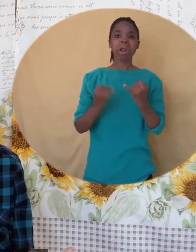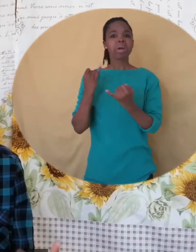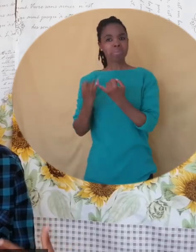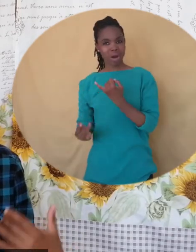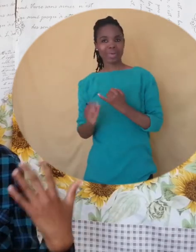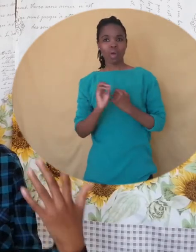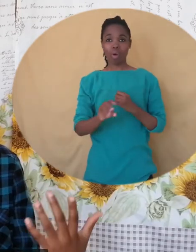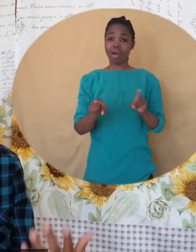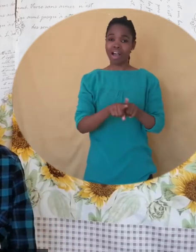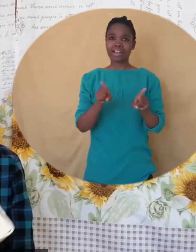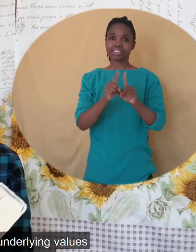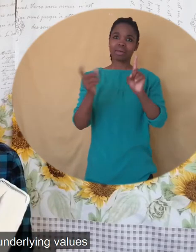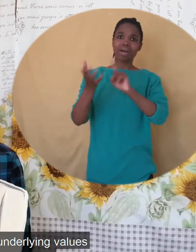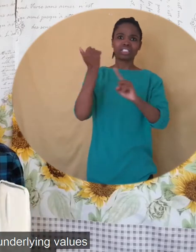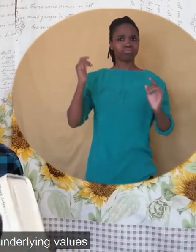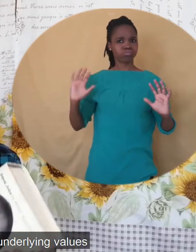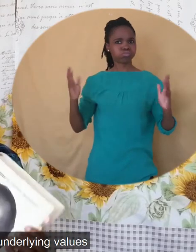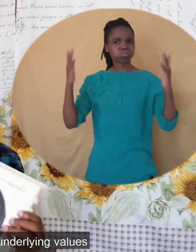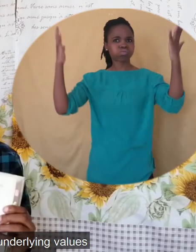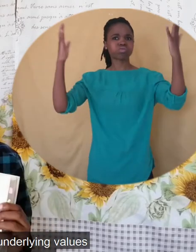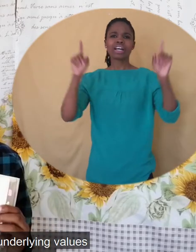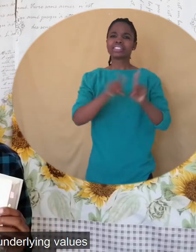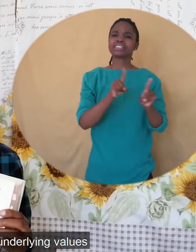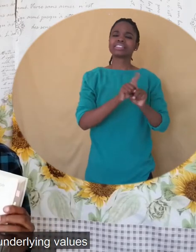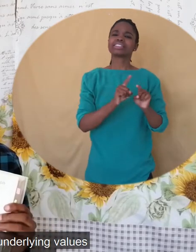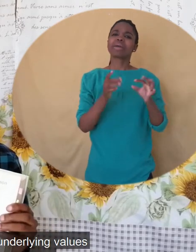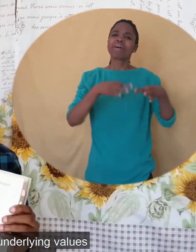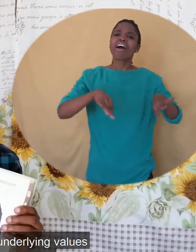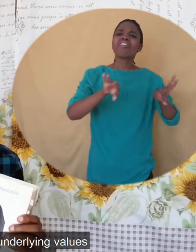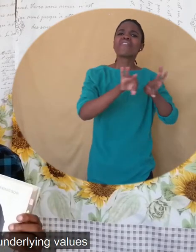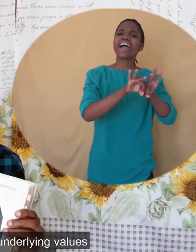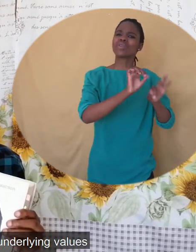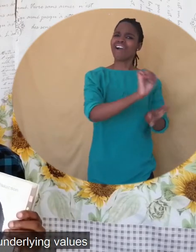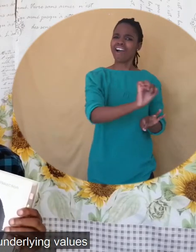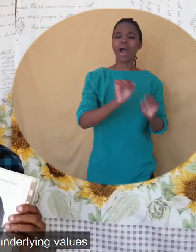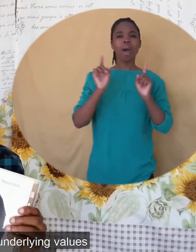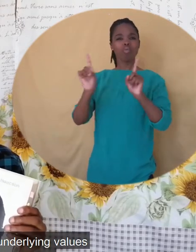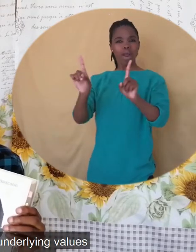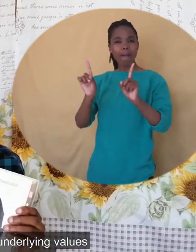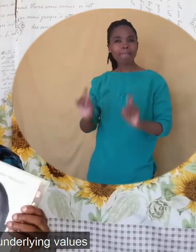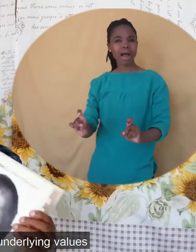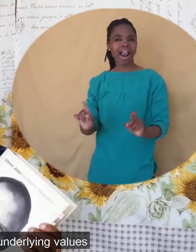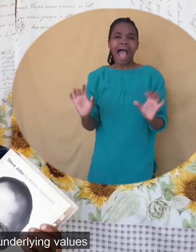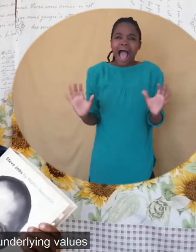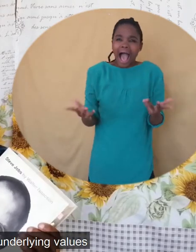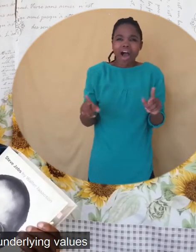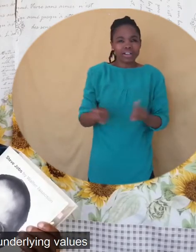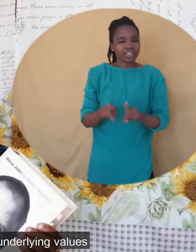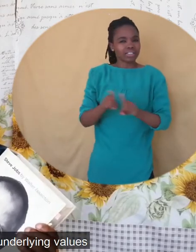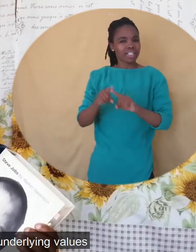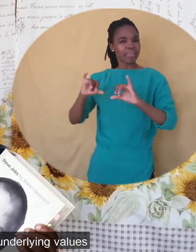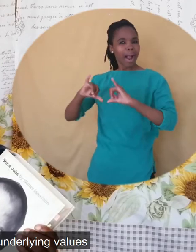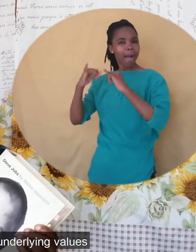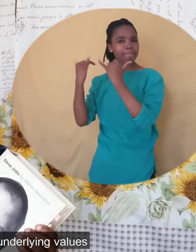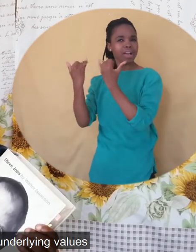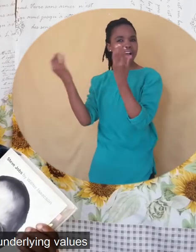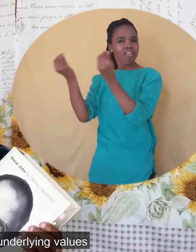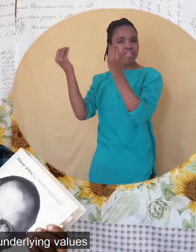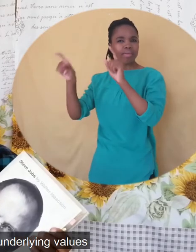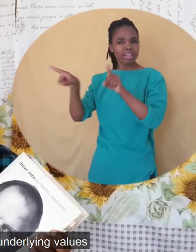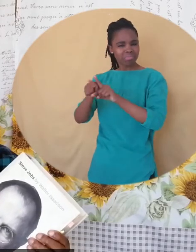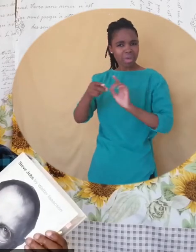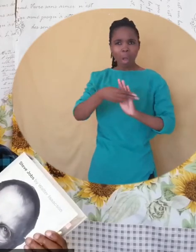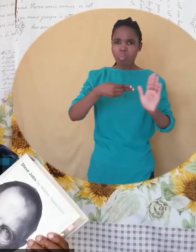get to understand his highs. What are the principles and the underlying values that helped him create such, you